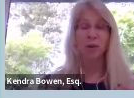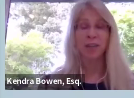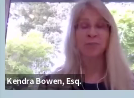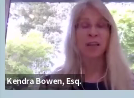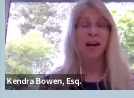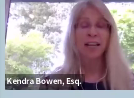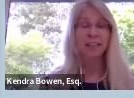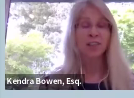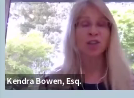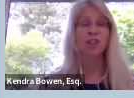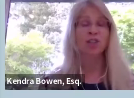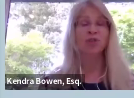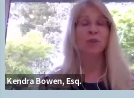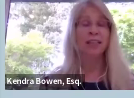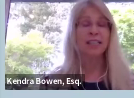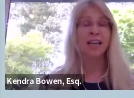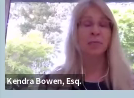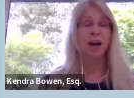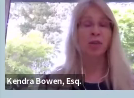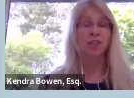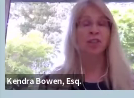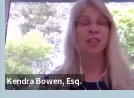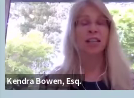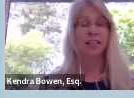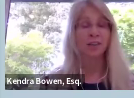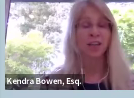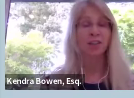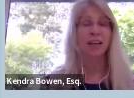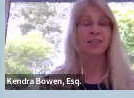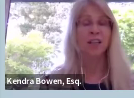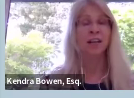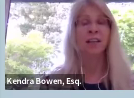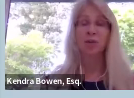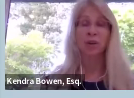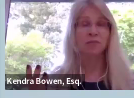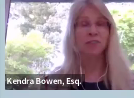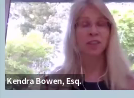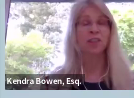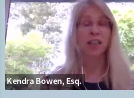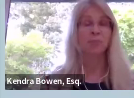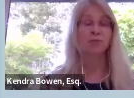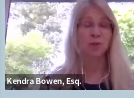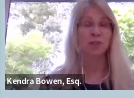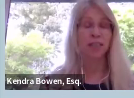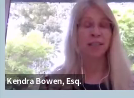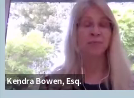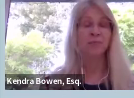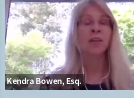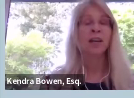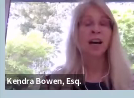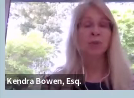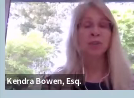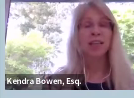again, that's why we highly encourage you to at least get a power of attorney and healthcare directive done while you're feeling good and before you need